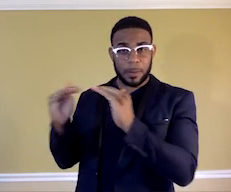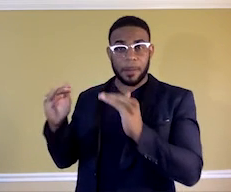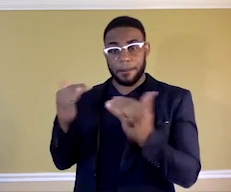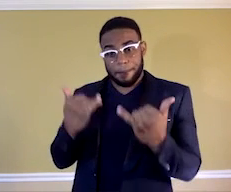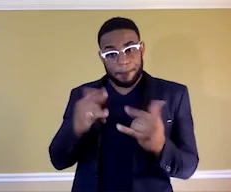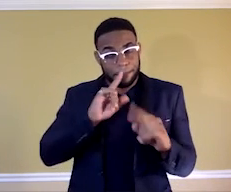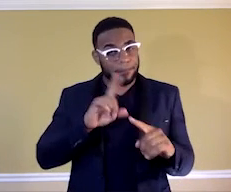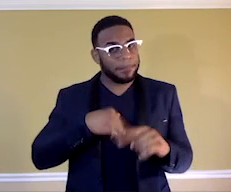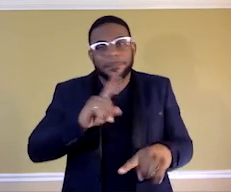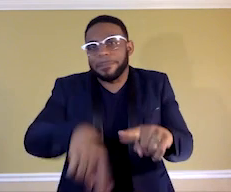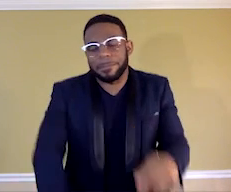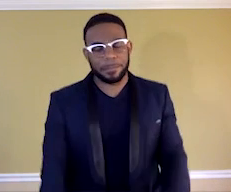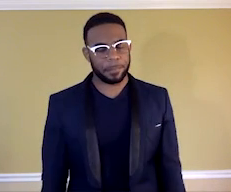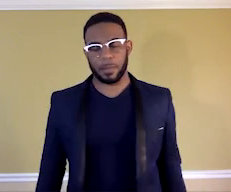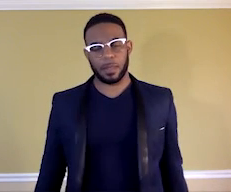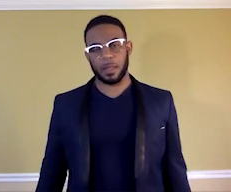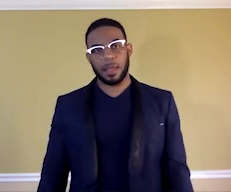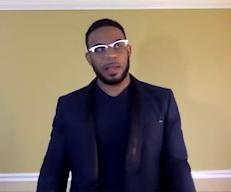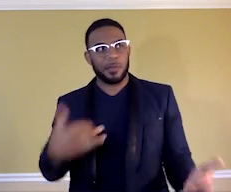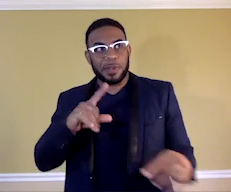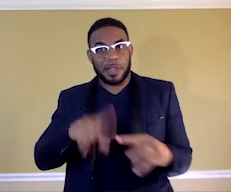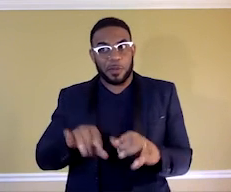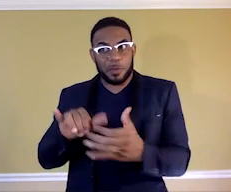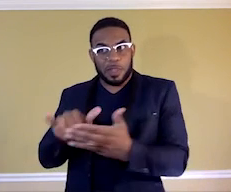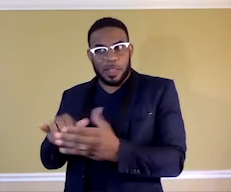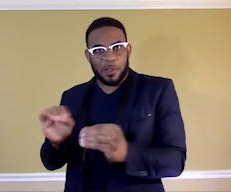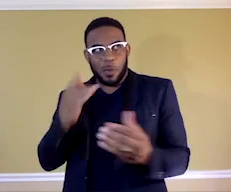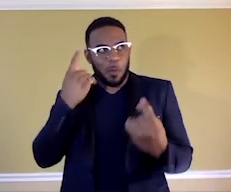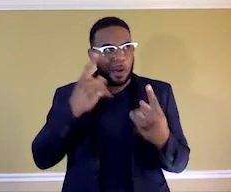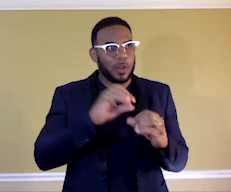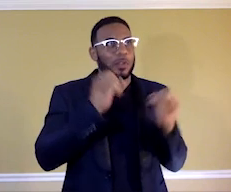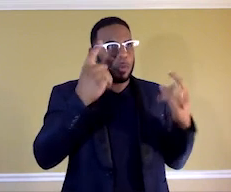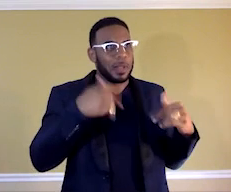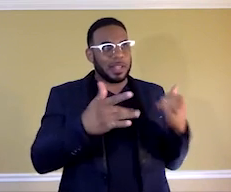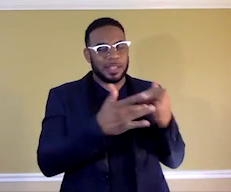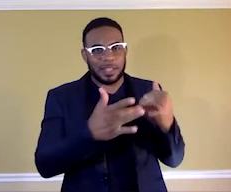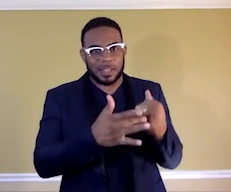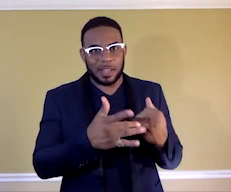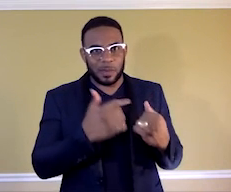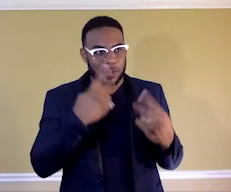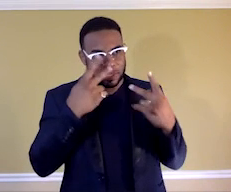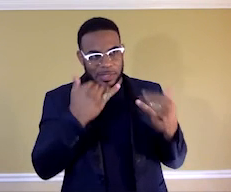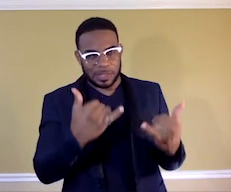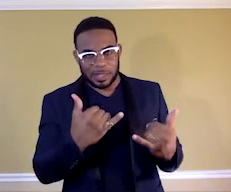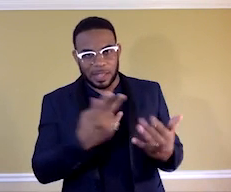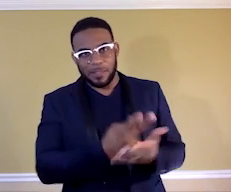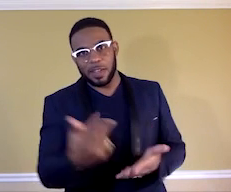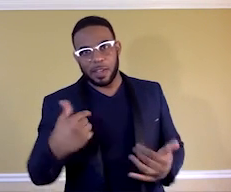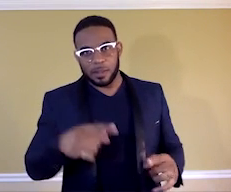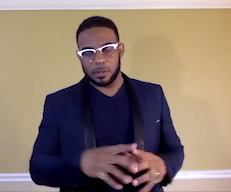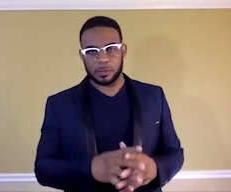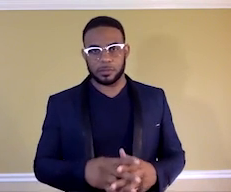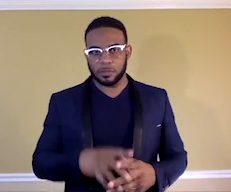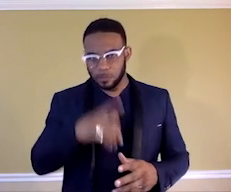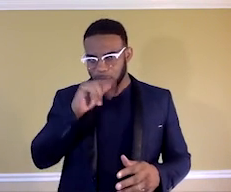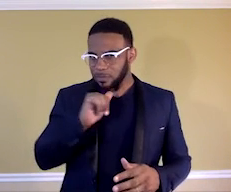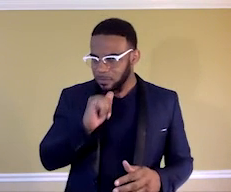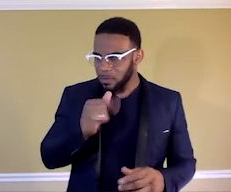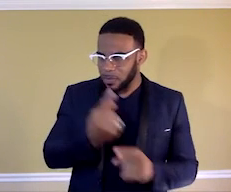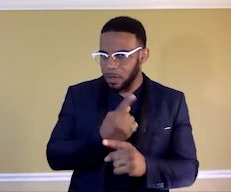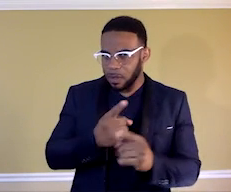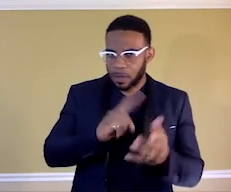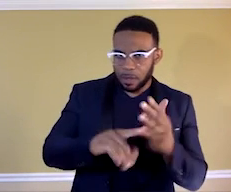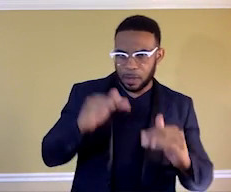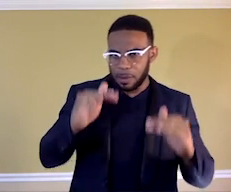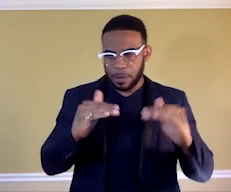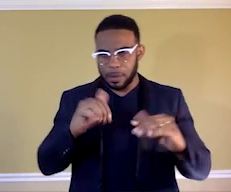the answer is that we can't. And since we can't do that, it's no wonder that so many technologies that we see today fail us because there are not proper checks